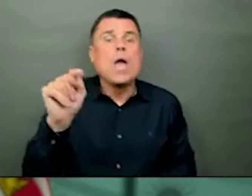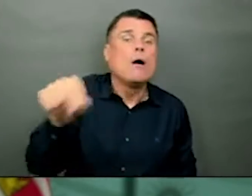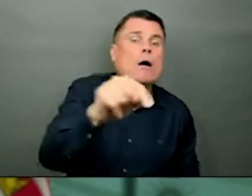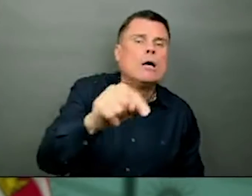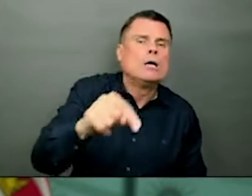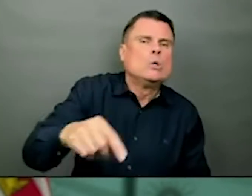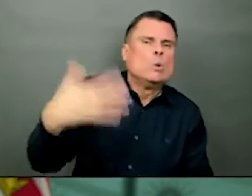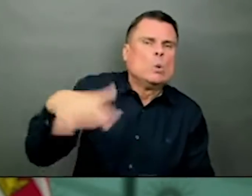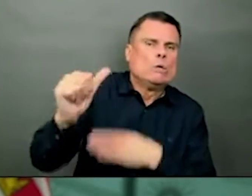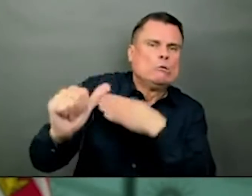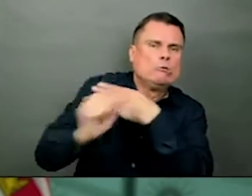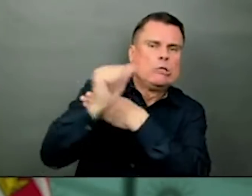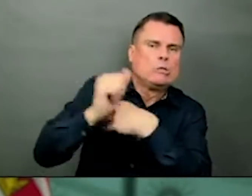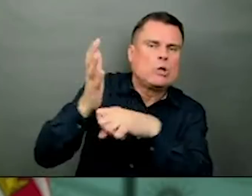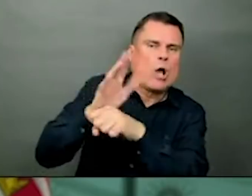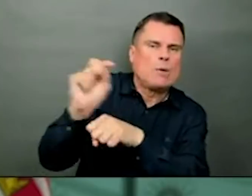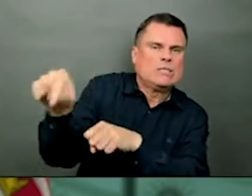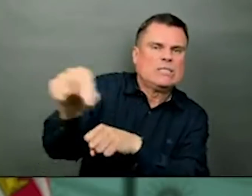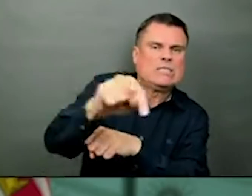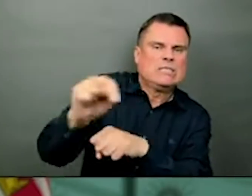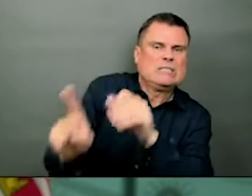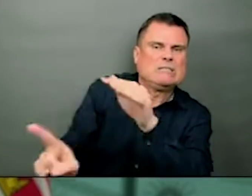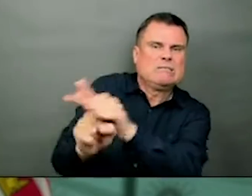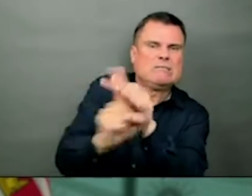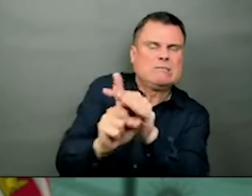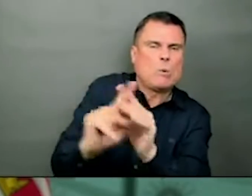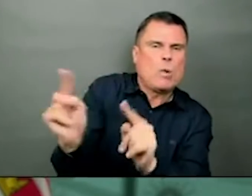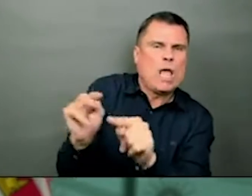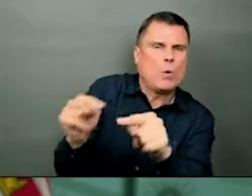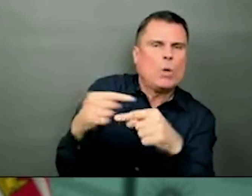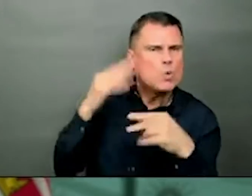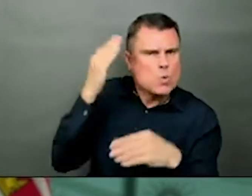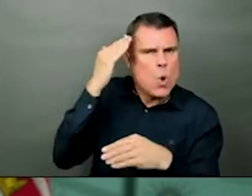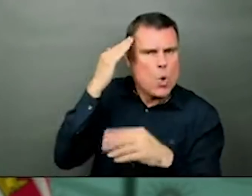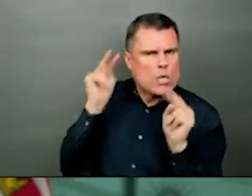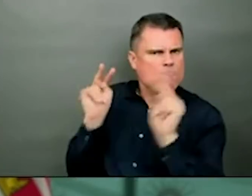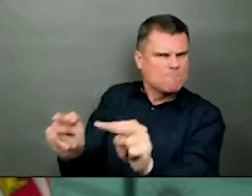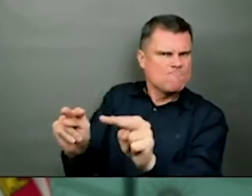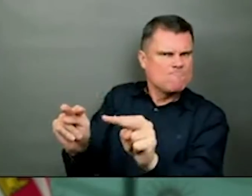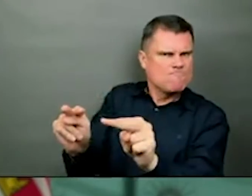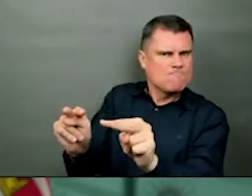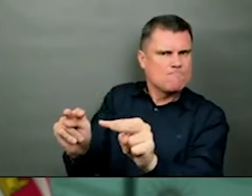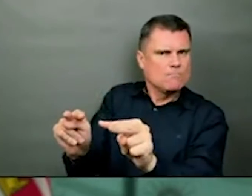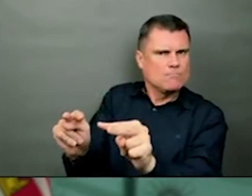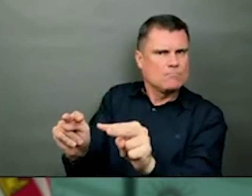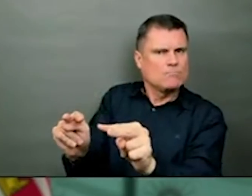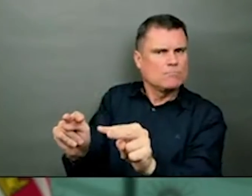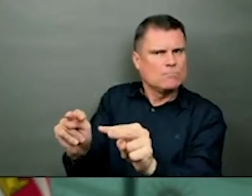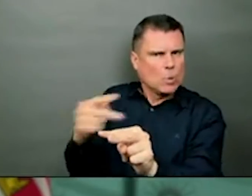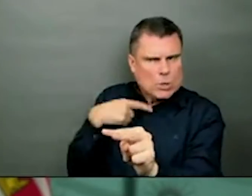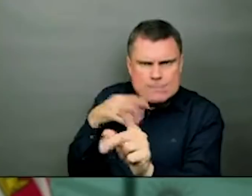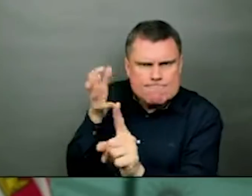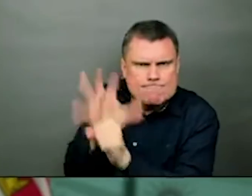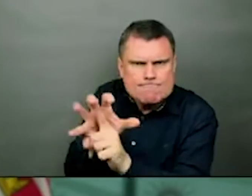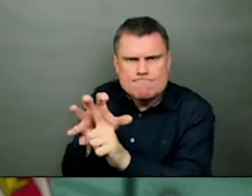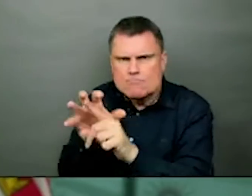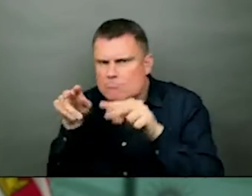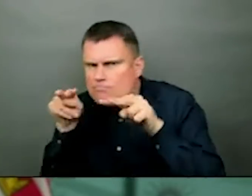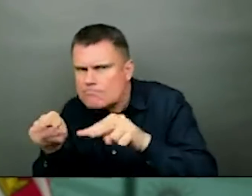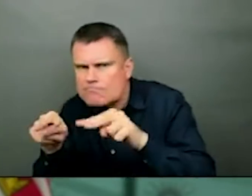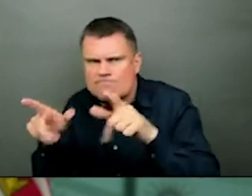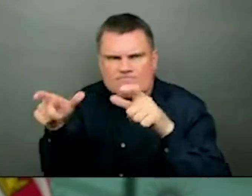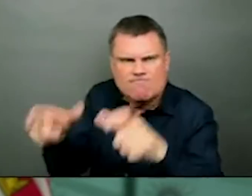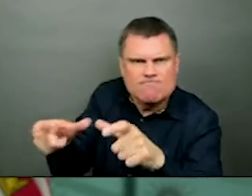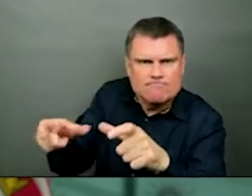and interactions. So gatherings and interactions in situations where you can't have a safety plan. So there is actually no